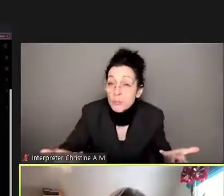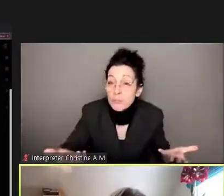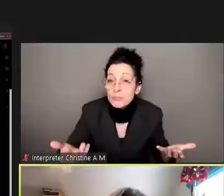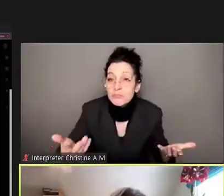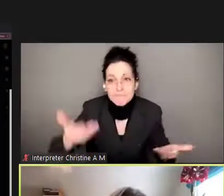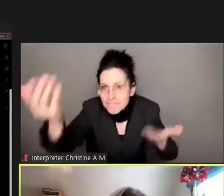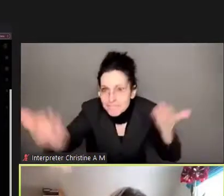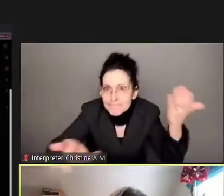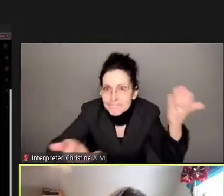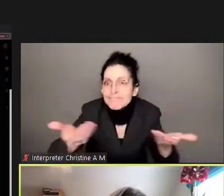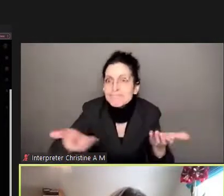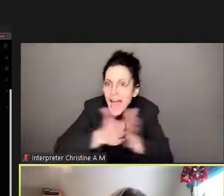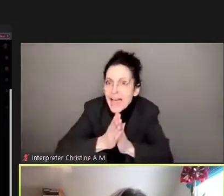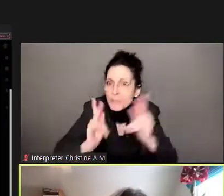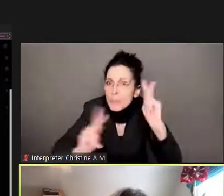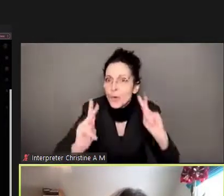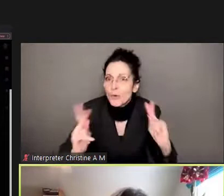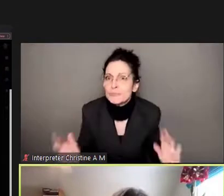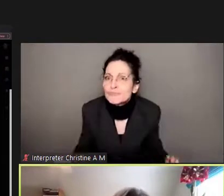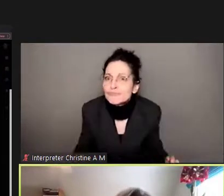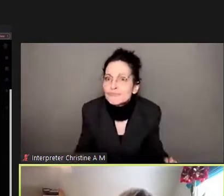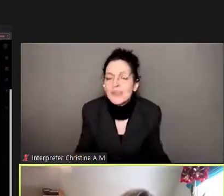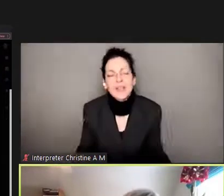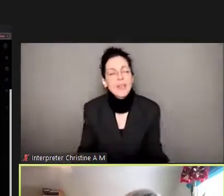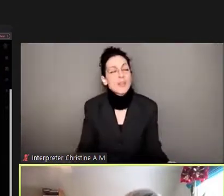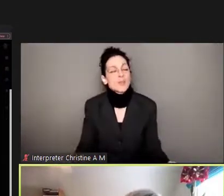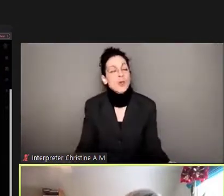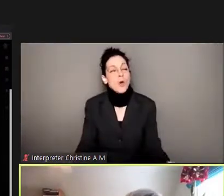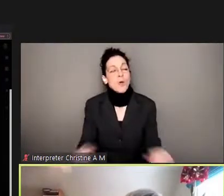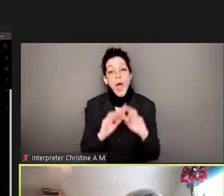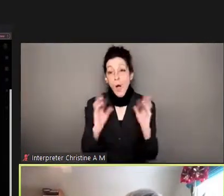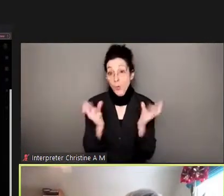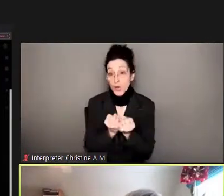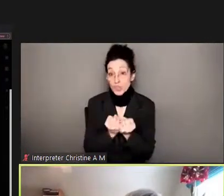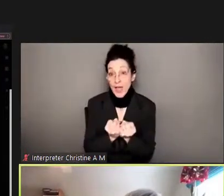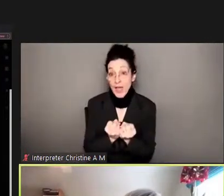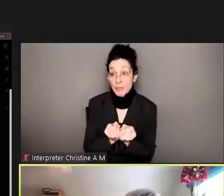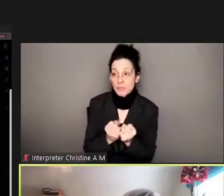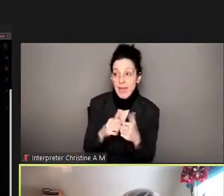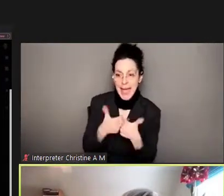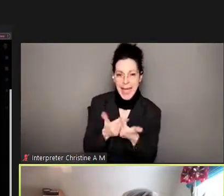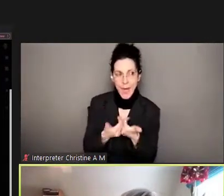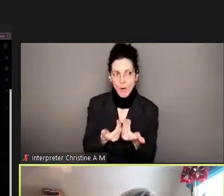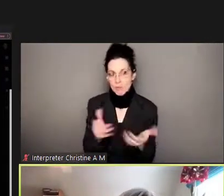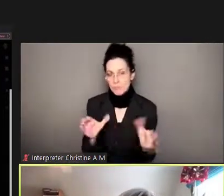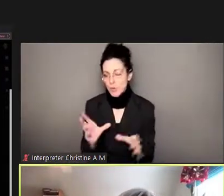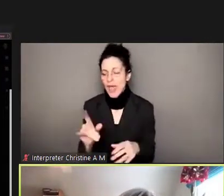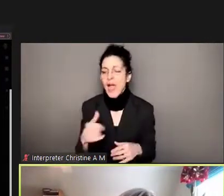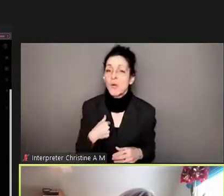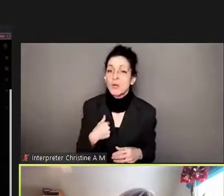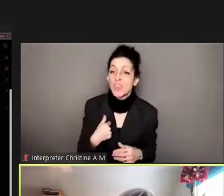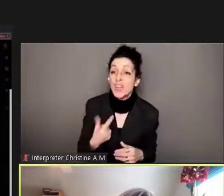I typically ask people to hold up the number of fingers of the size of group they'd like to be in,